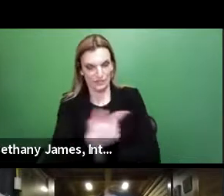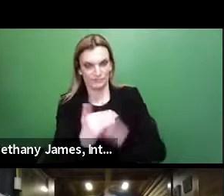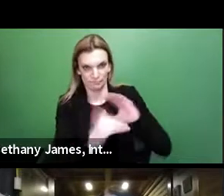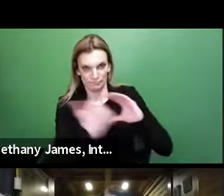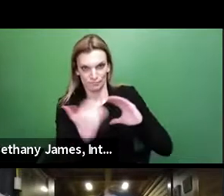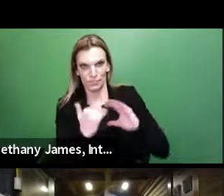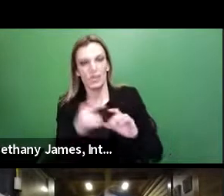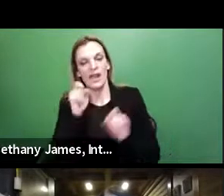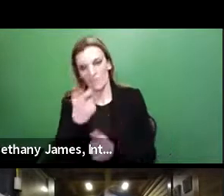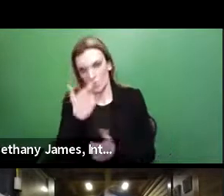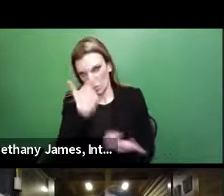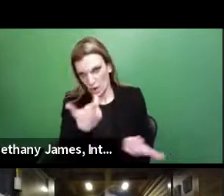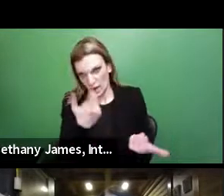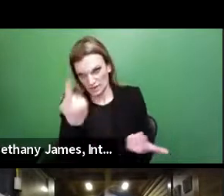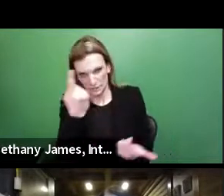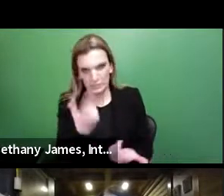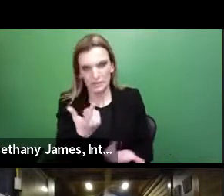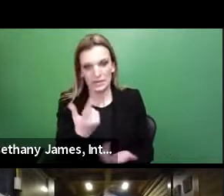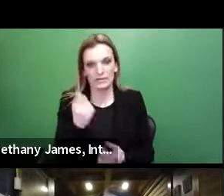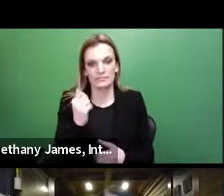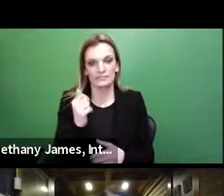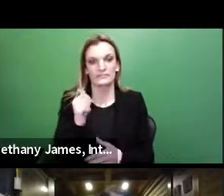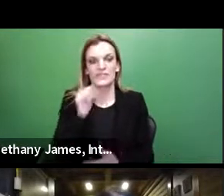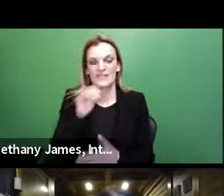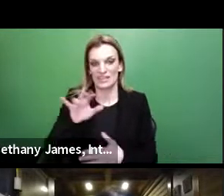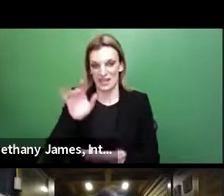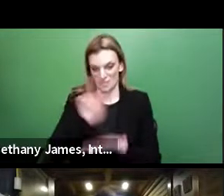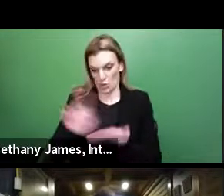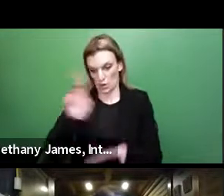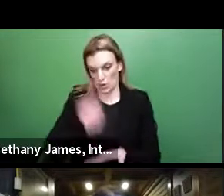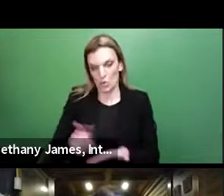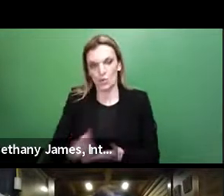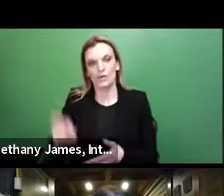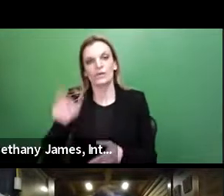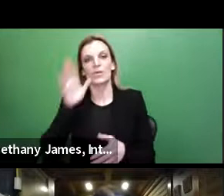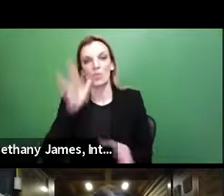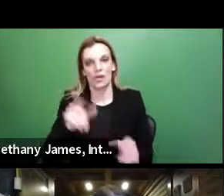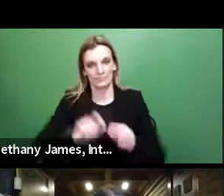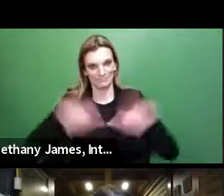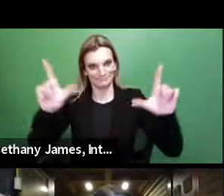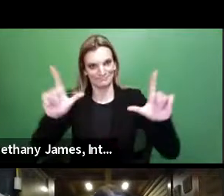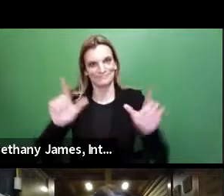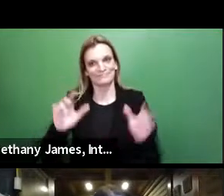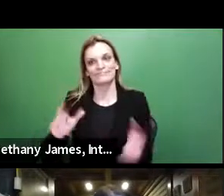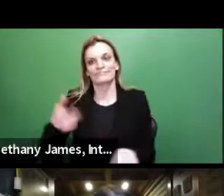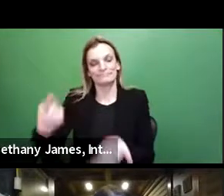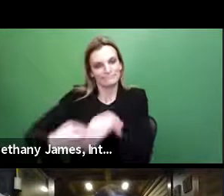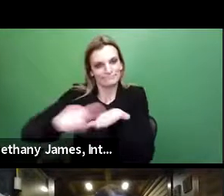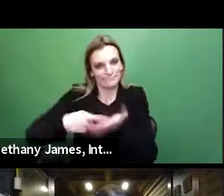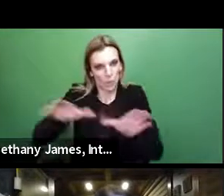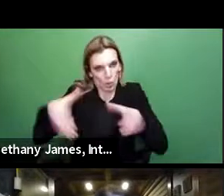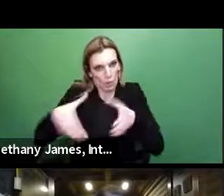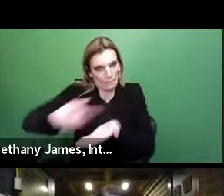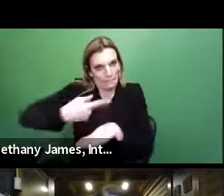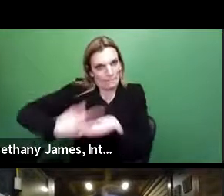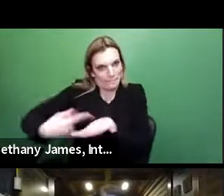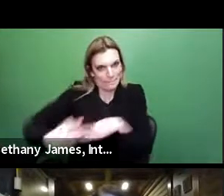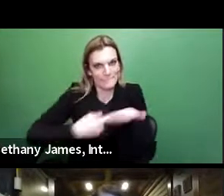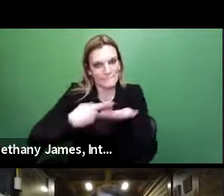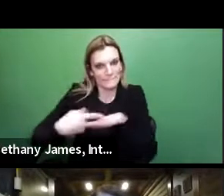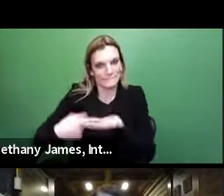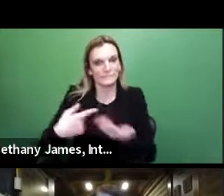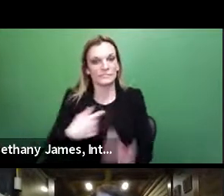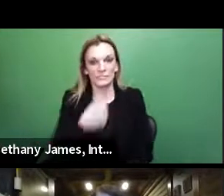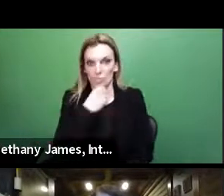read or watch. And then on every seventh day, their cohort meets online to discuss and reflect together. And so we've been bringing women together